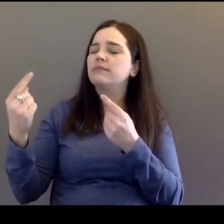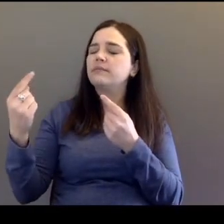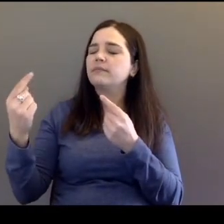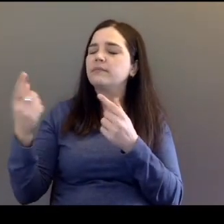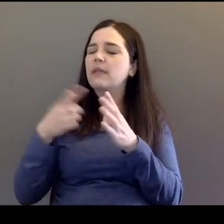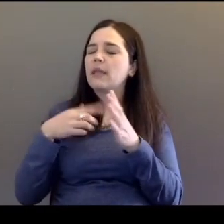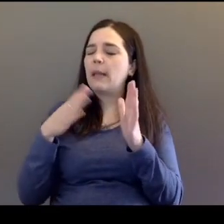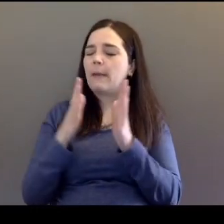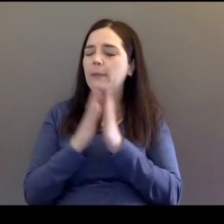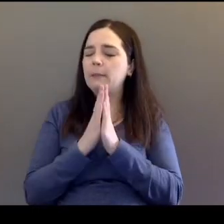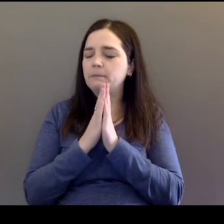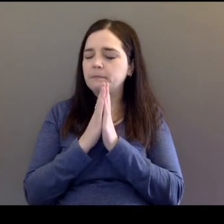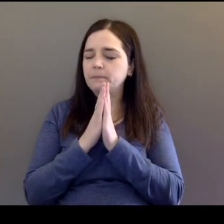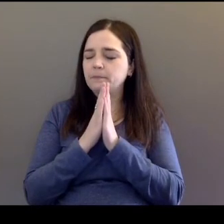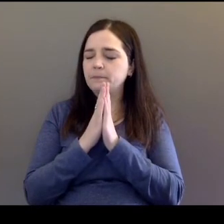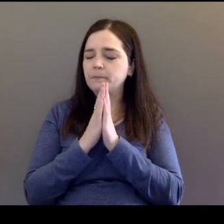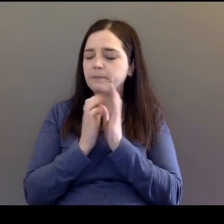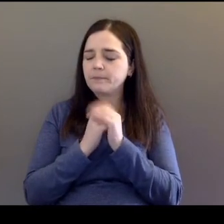Amen.